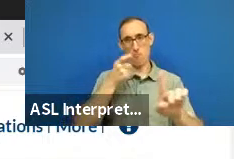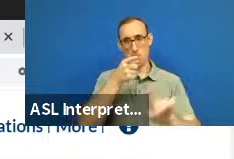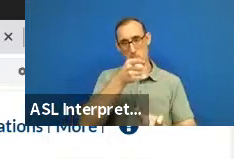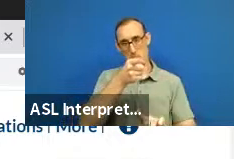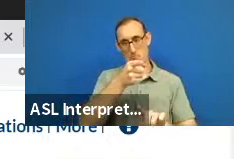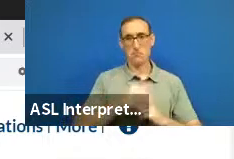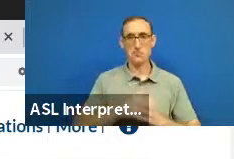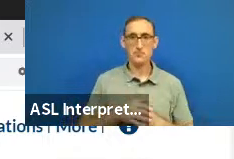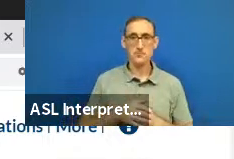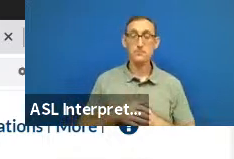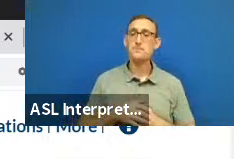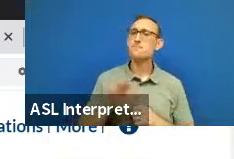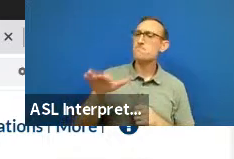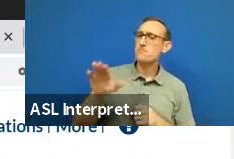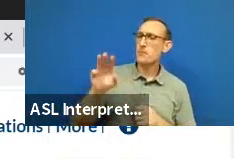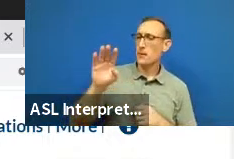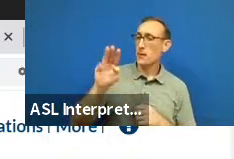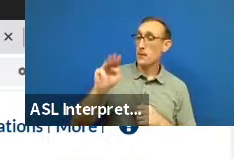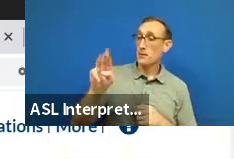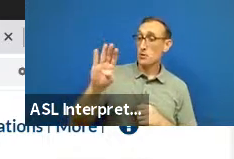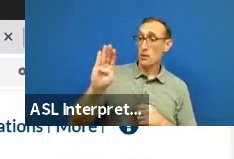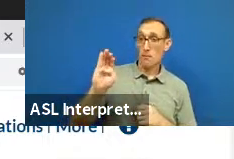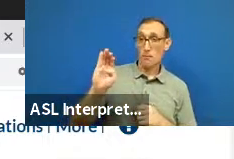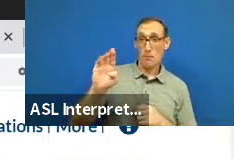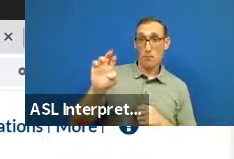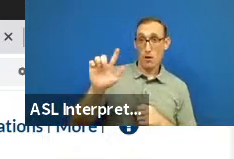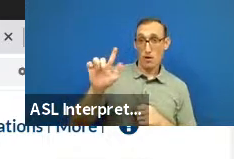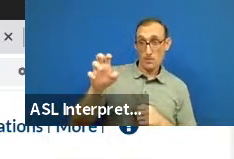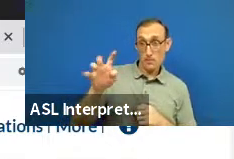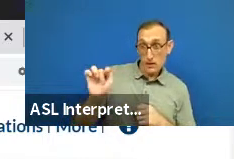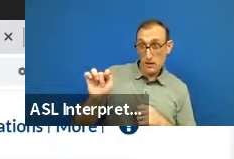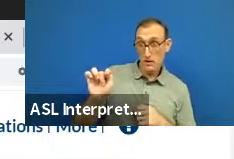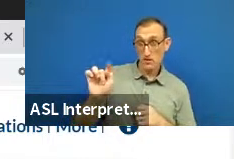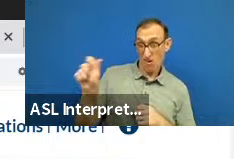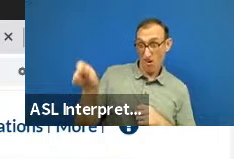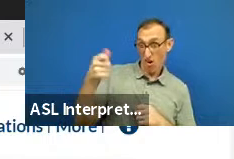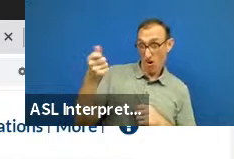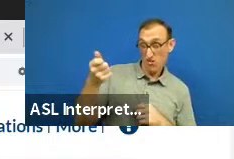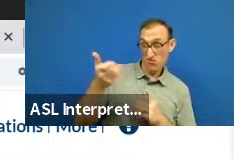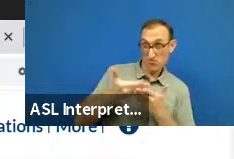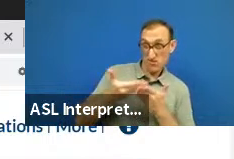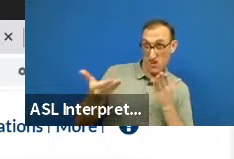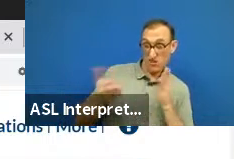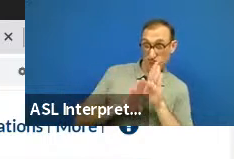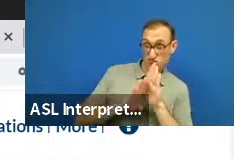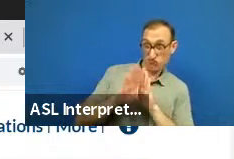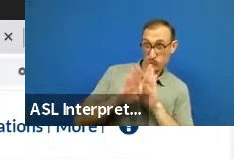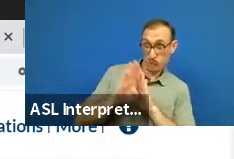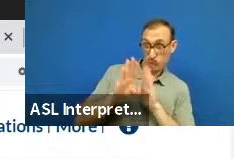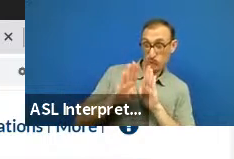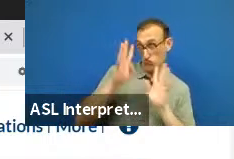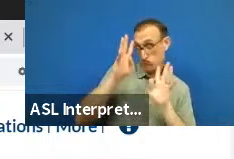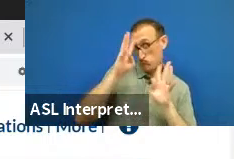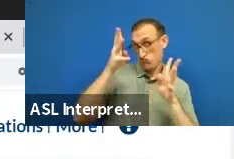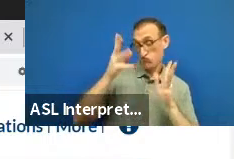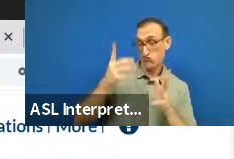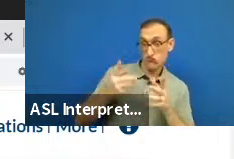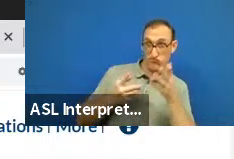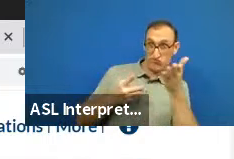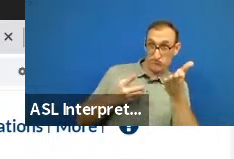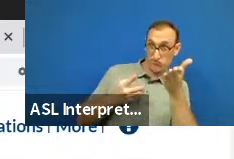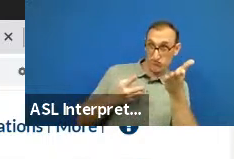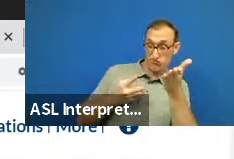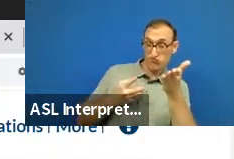Barlament, are there any other things that we need to actually create, any other processes that we need to create based